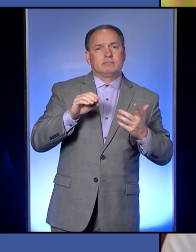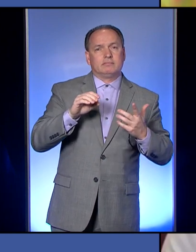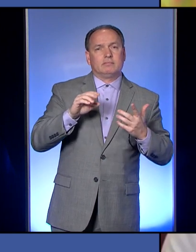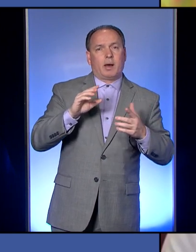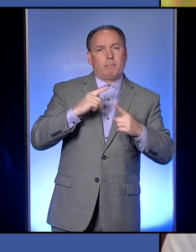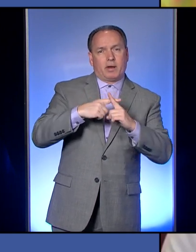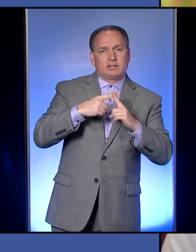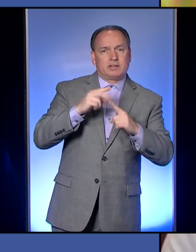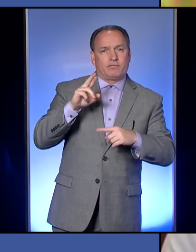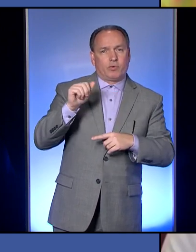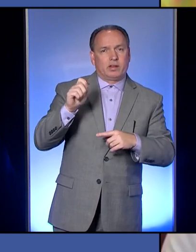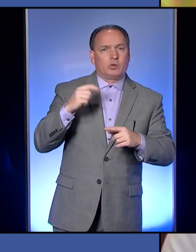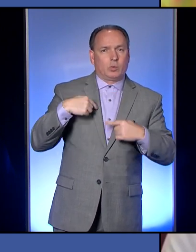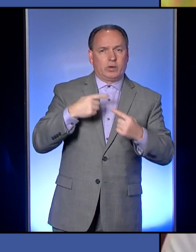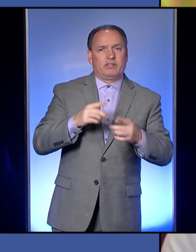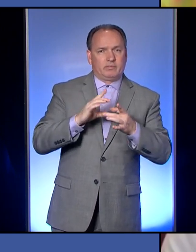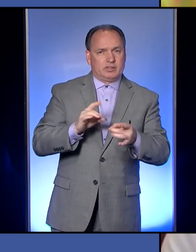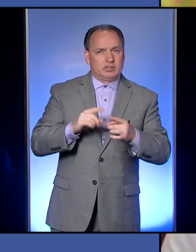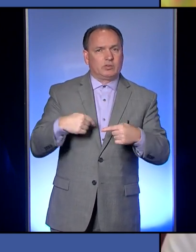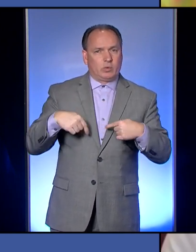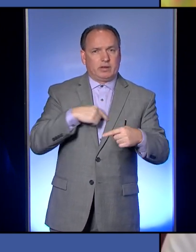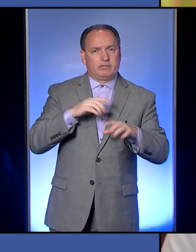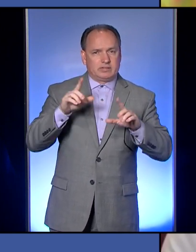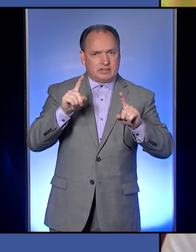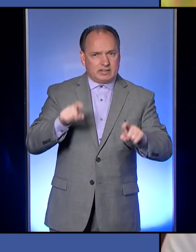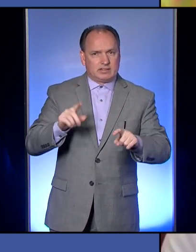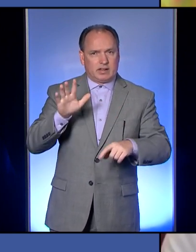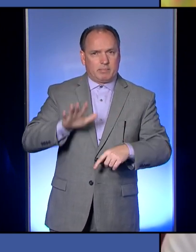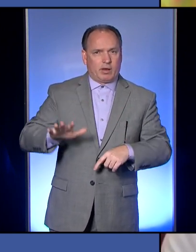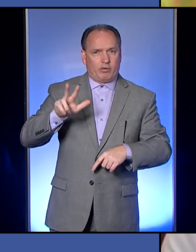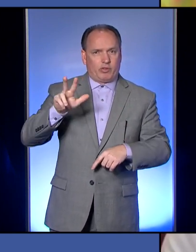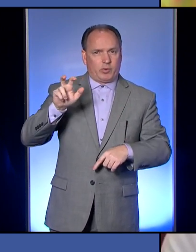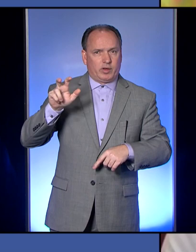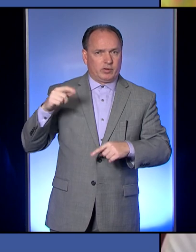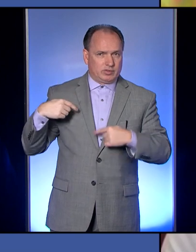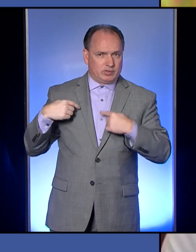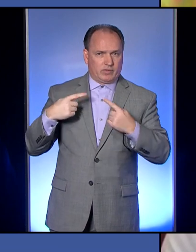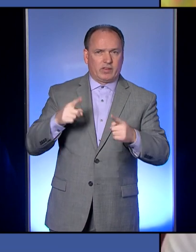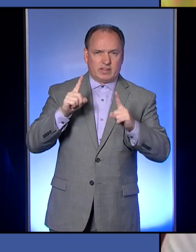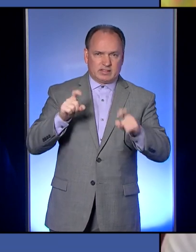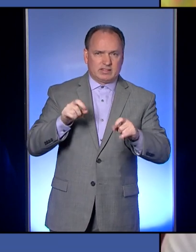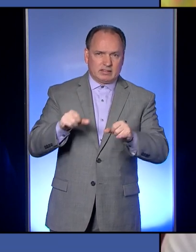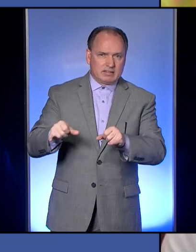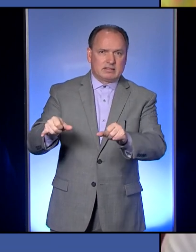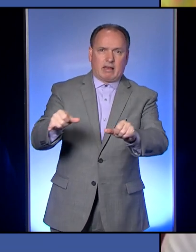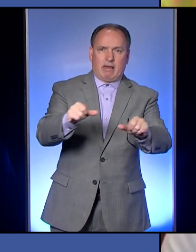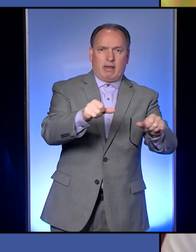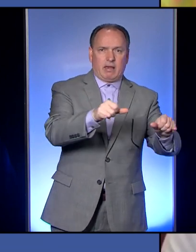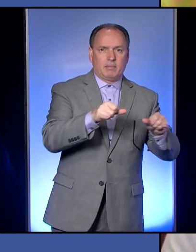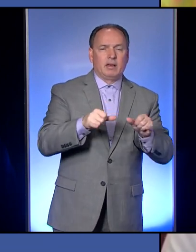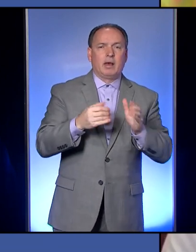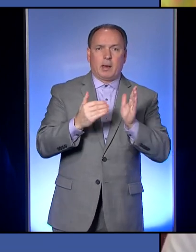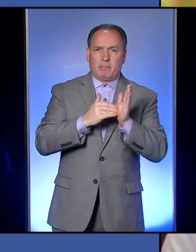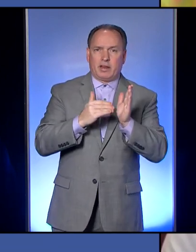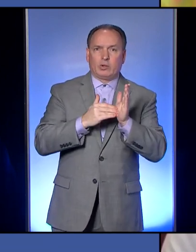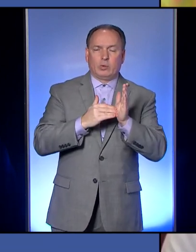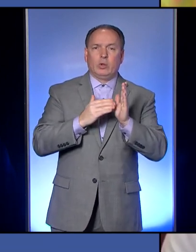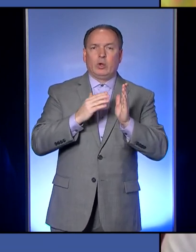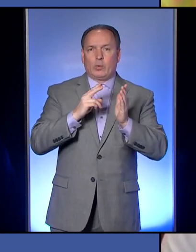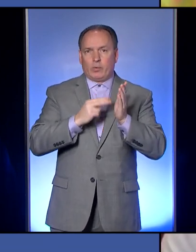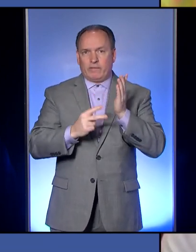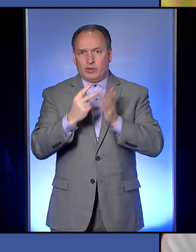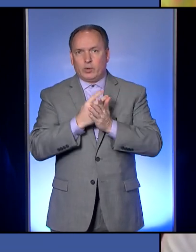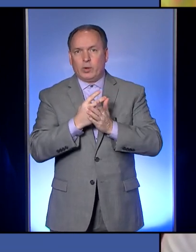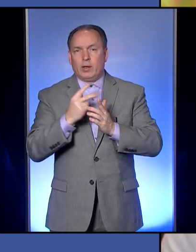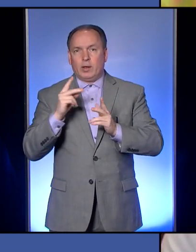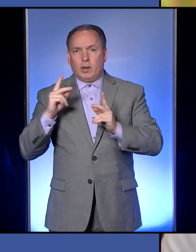mentioned, we've done about 300 to date, and the testing criteria is the same. It gets medically reviewed. Patients must be symptomatic. They